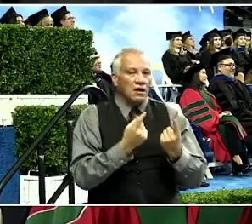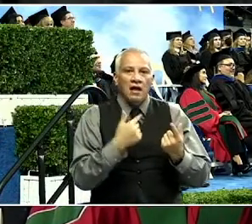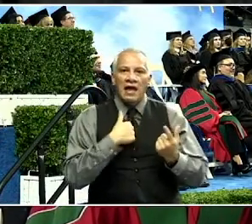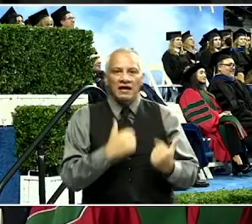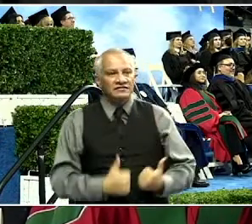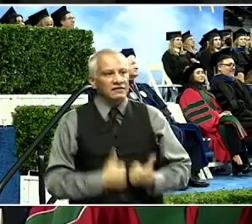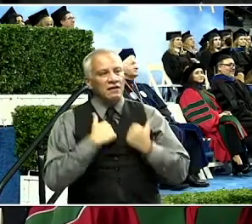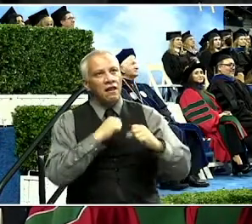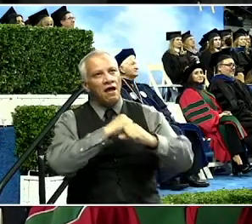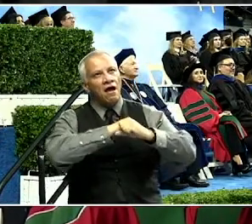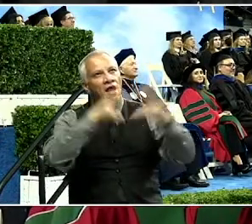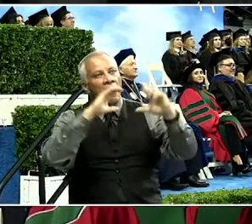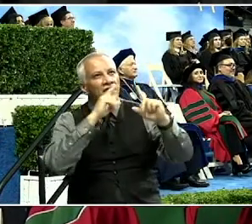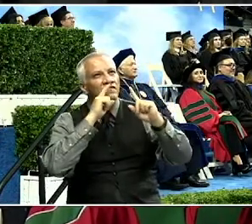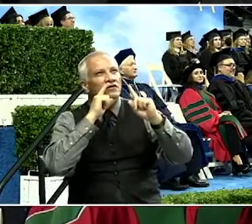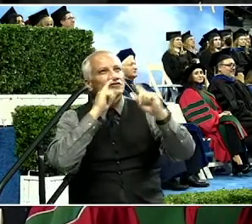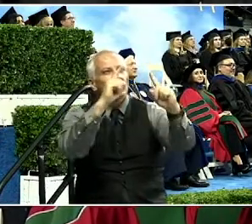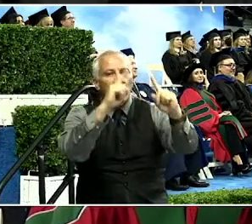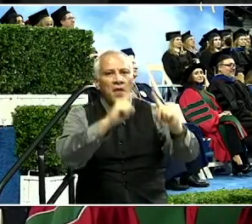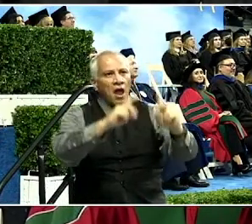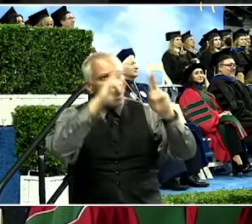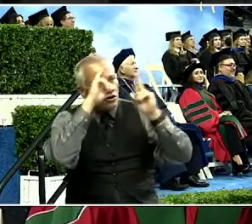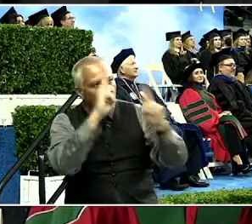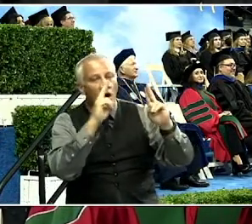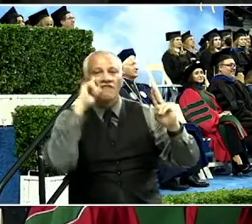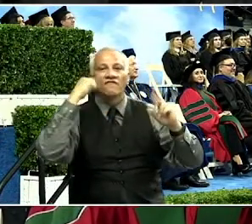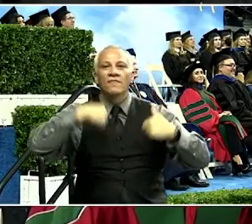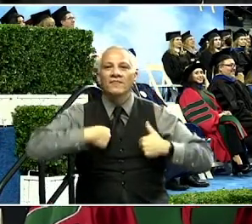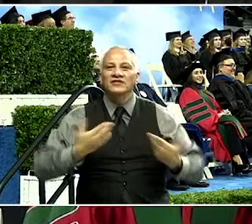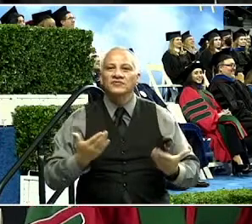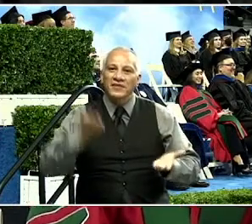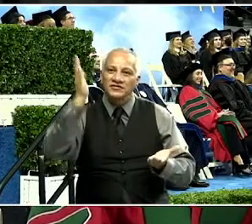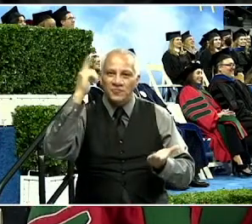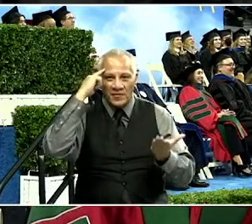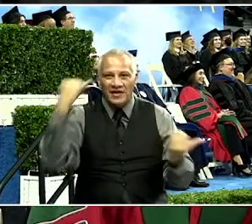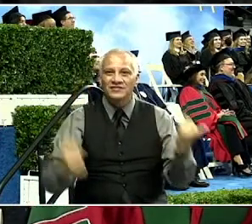and a profound honor for you to have me here today.